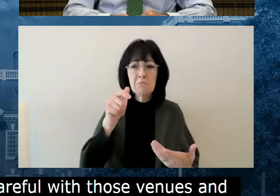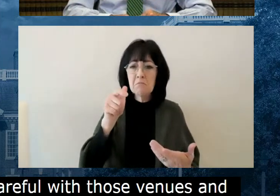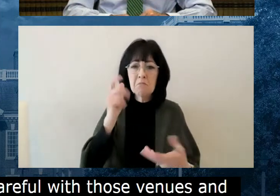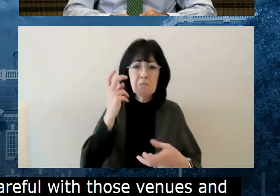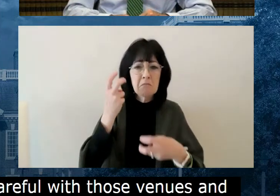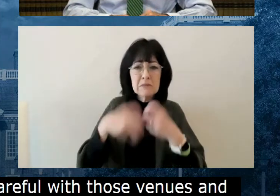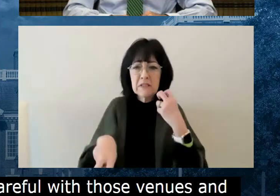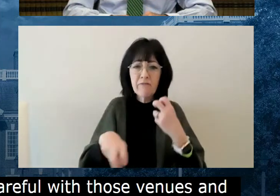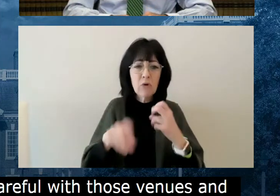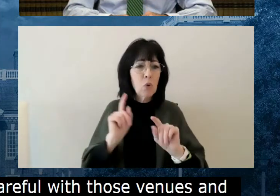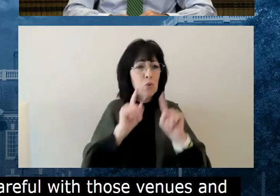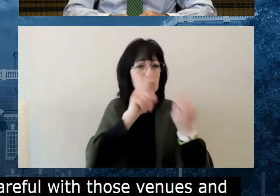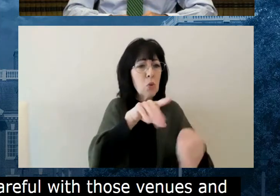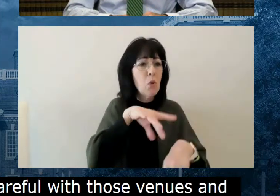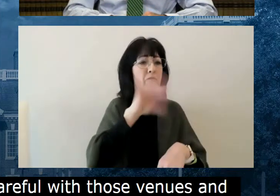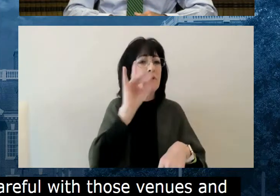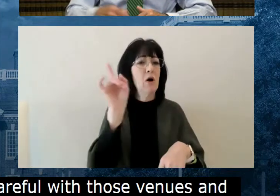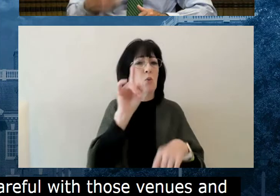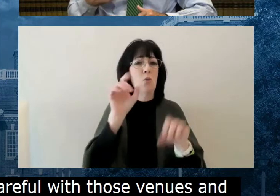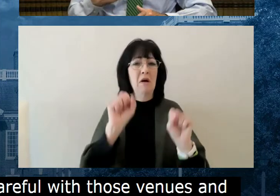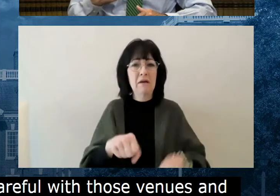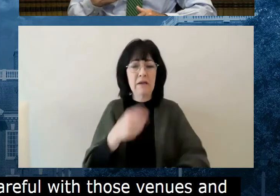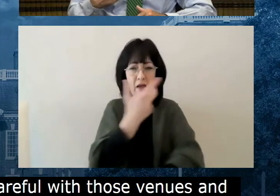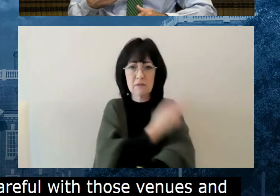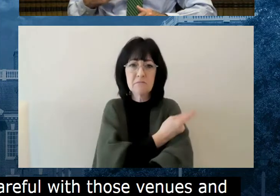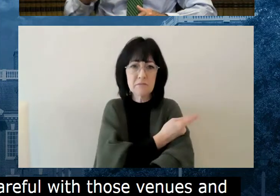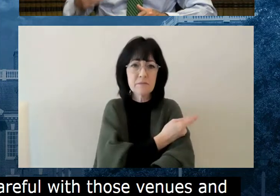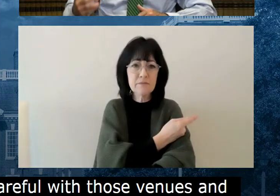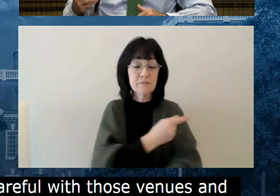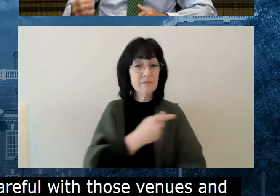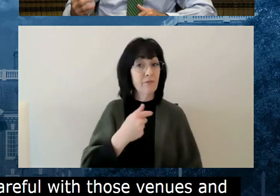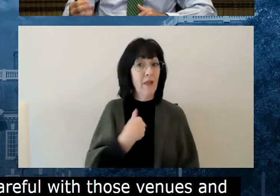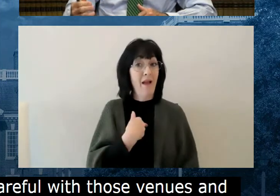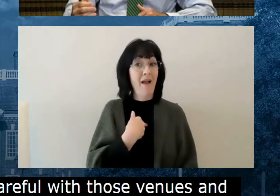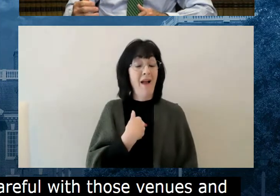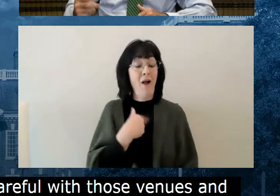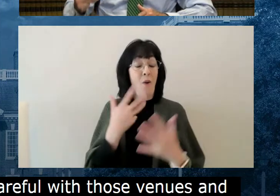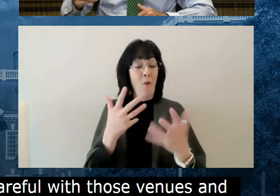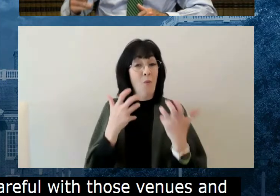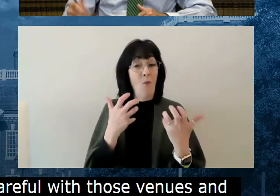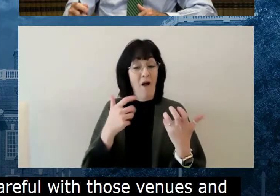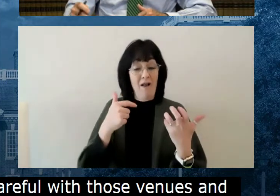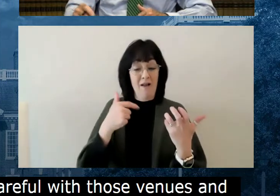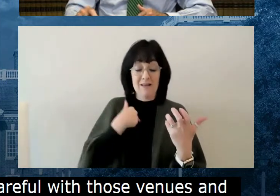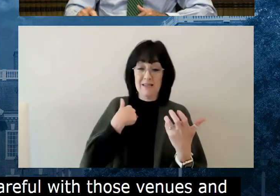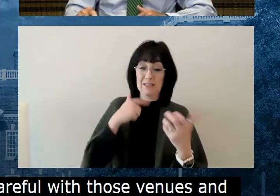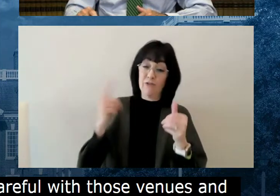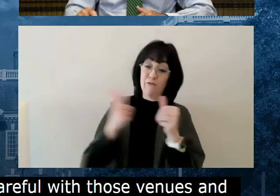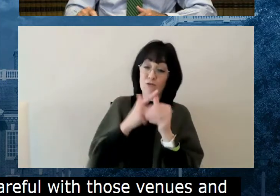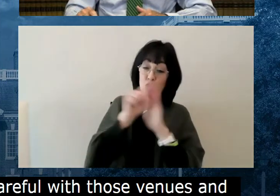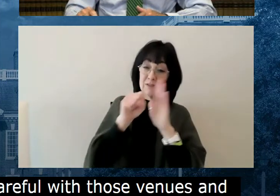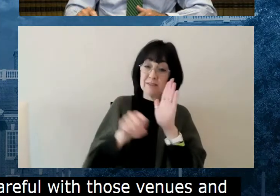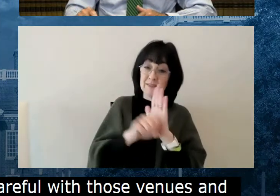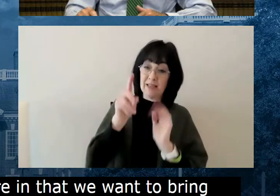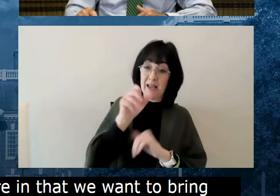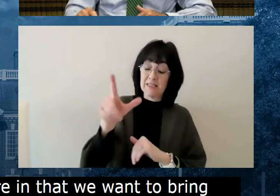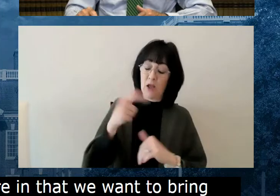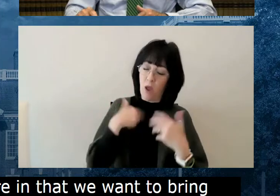eligible to be vaccinated in our state. I'd like to be the number one state, not just the first state,